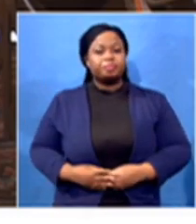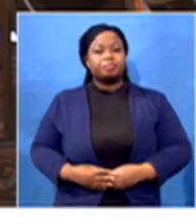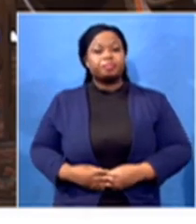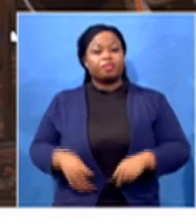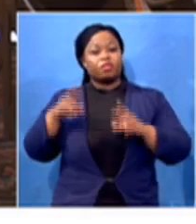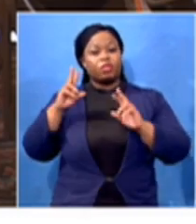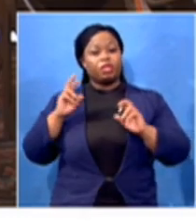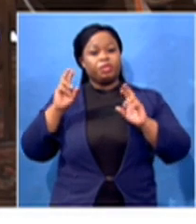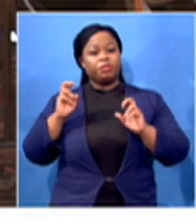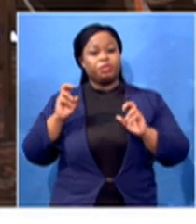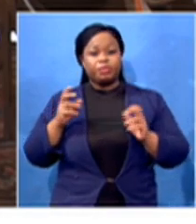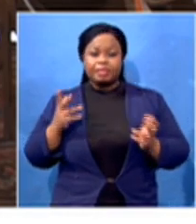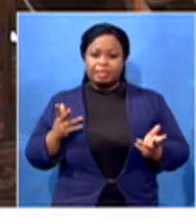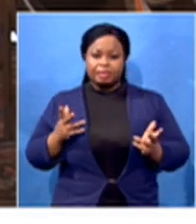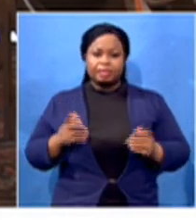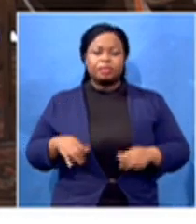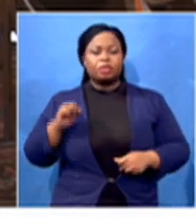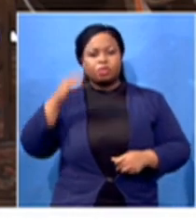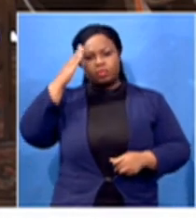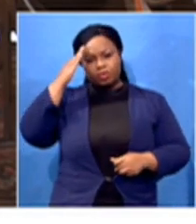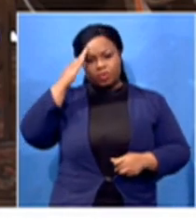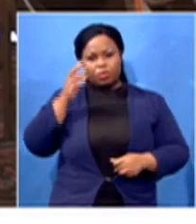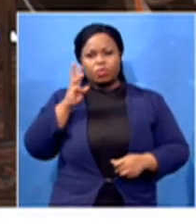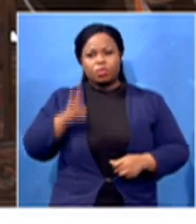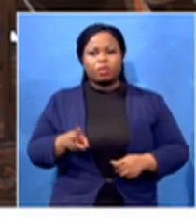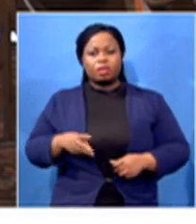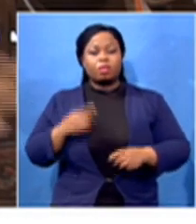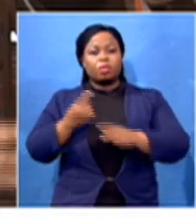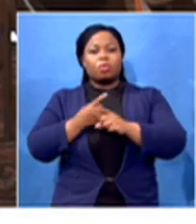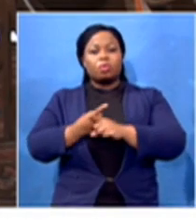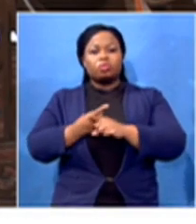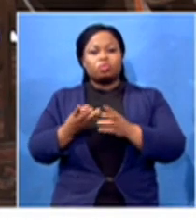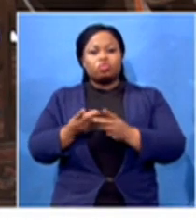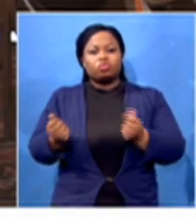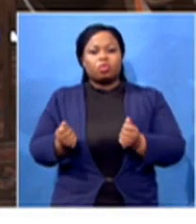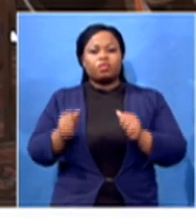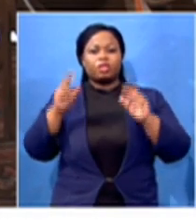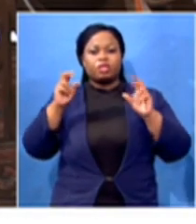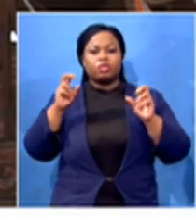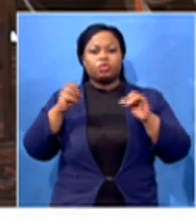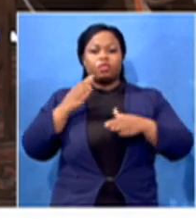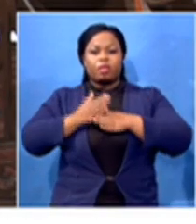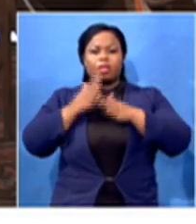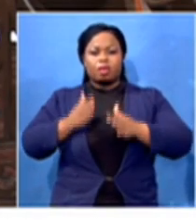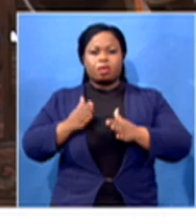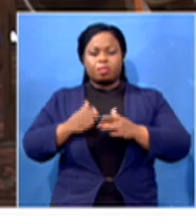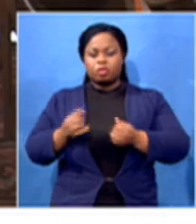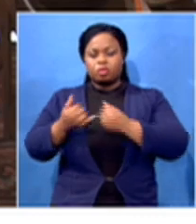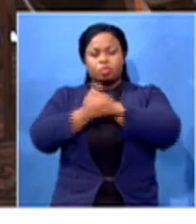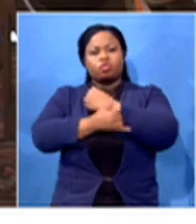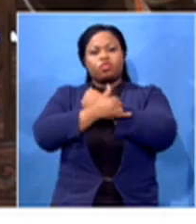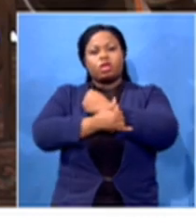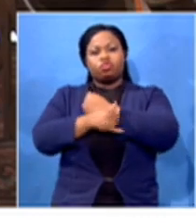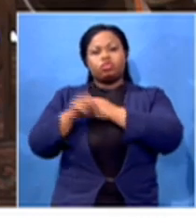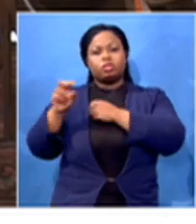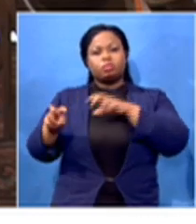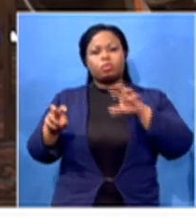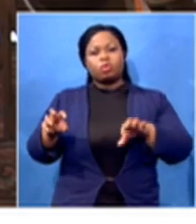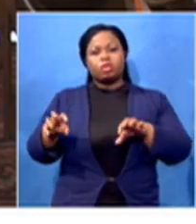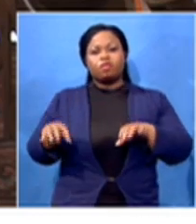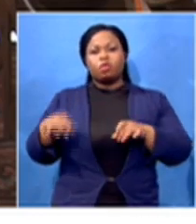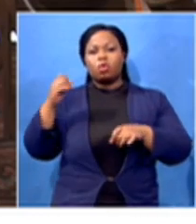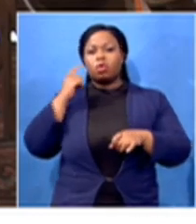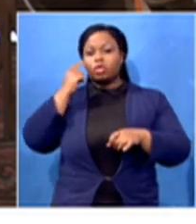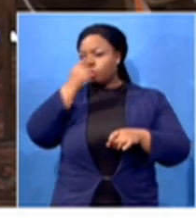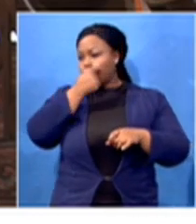Obviously, this will deal with issues also of labor between the two countries, including of Basotho stuck in Lesotho